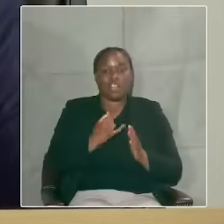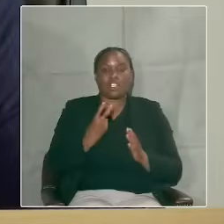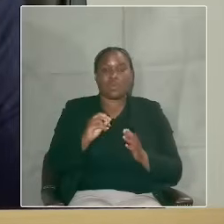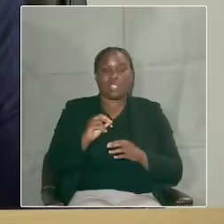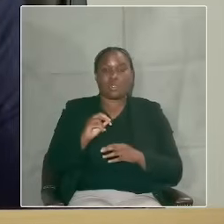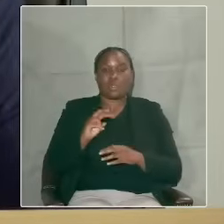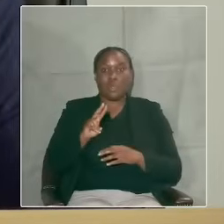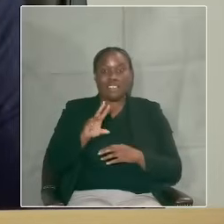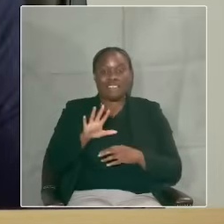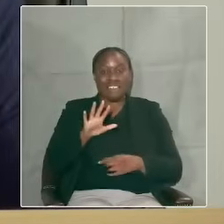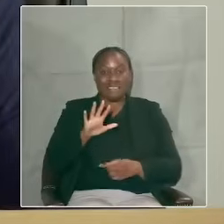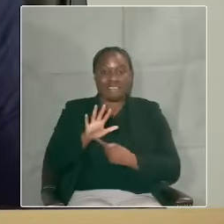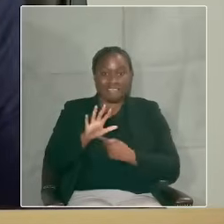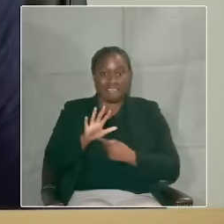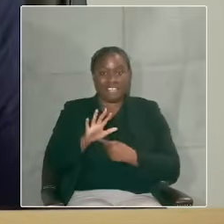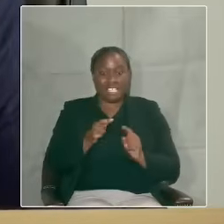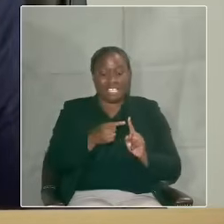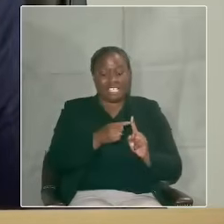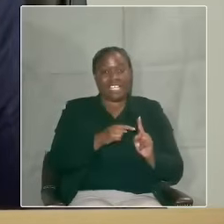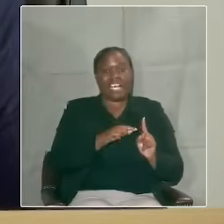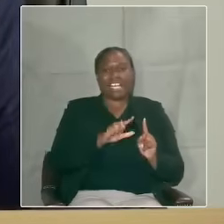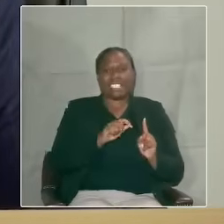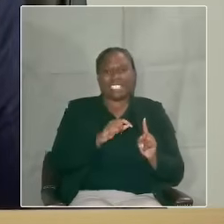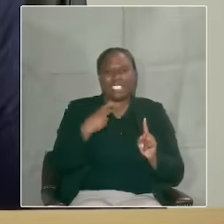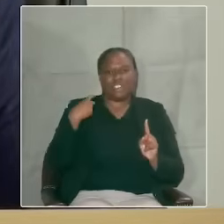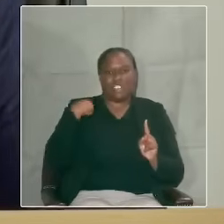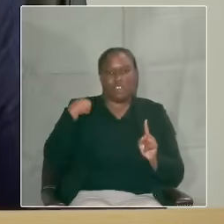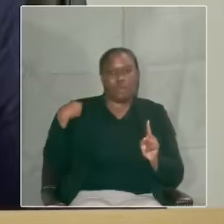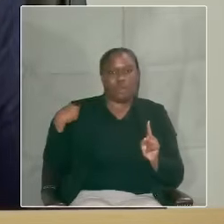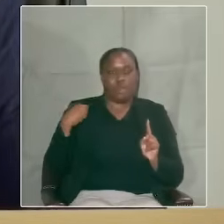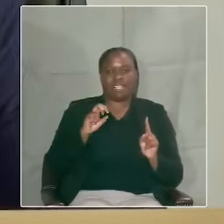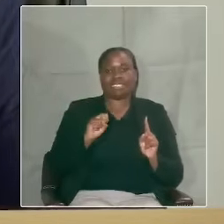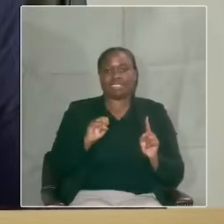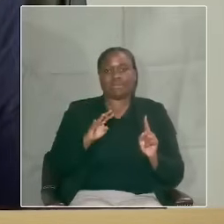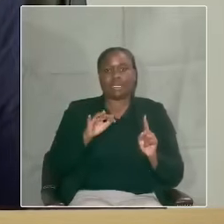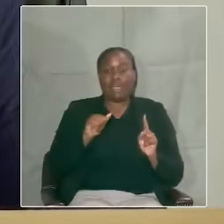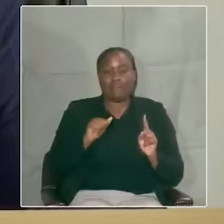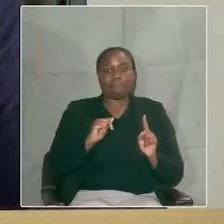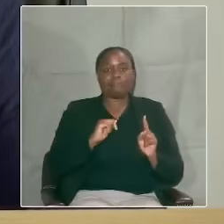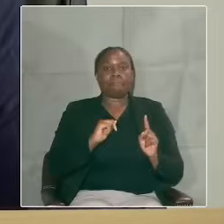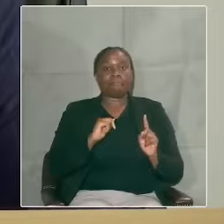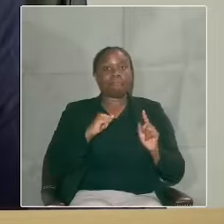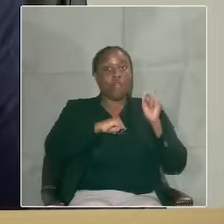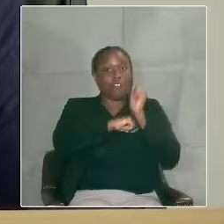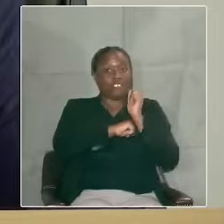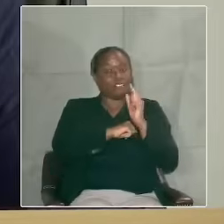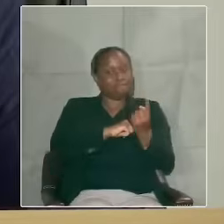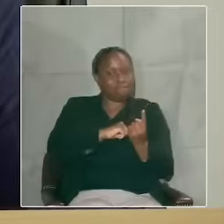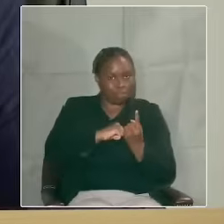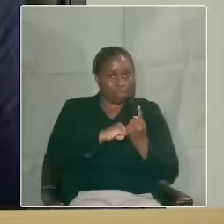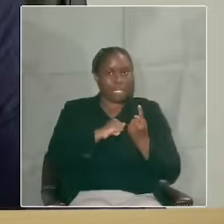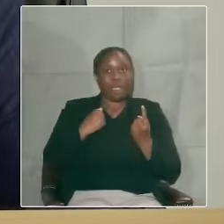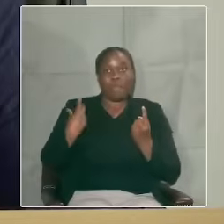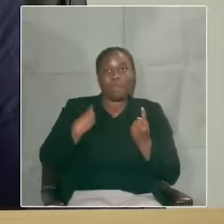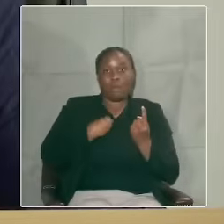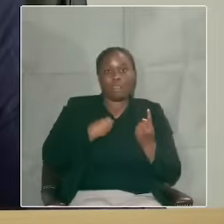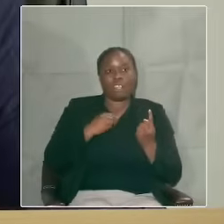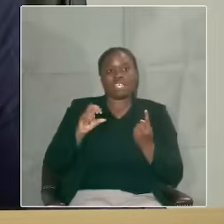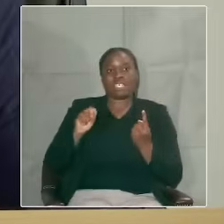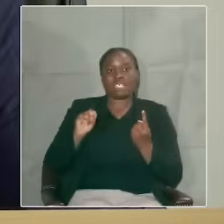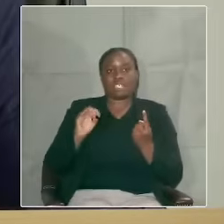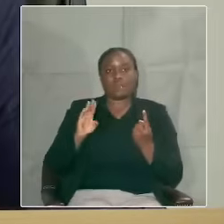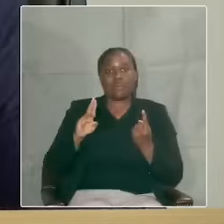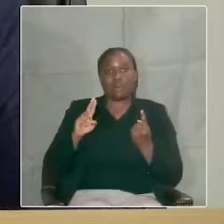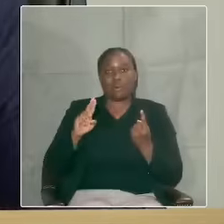2025, Lieutenant General Sibia came to my office and found me with Major General Sabula. He briefed